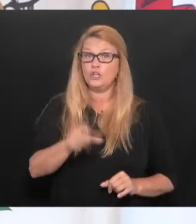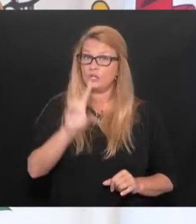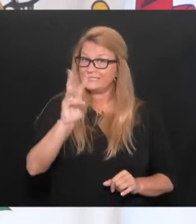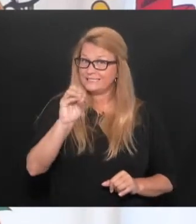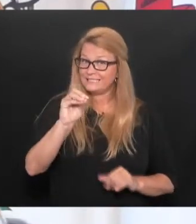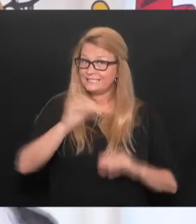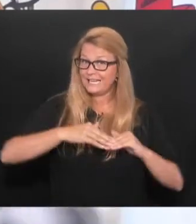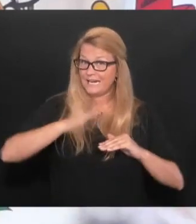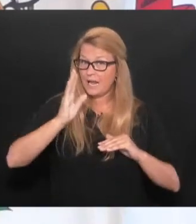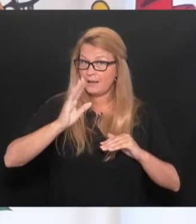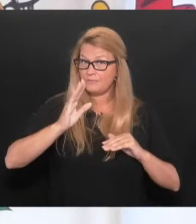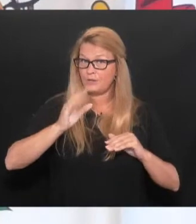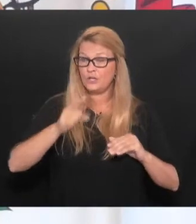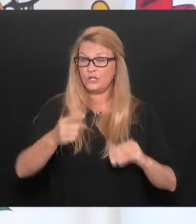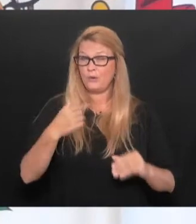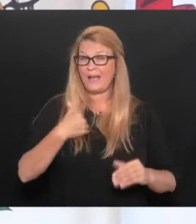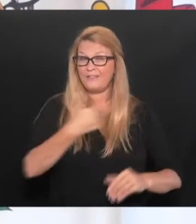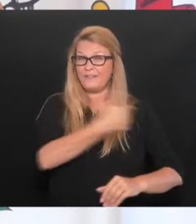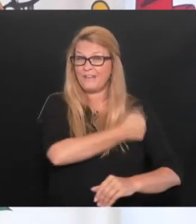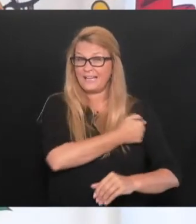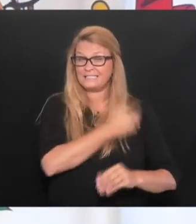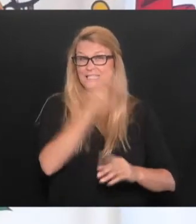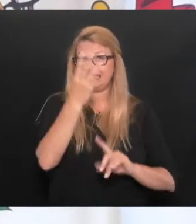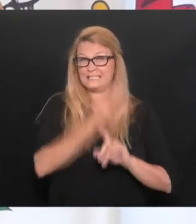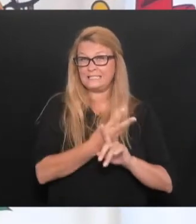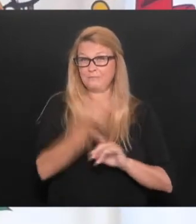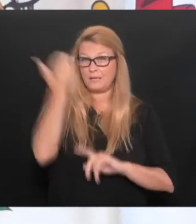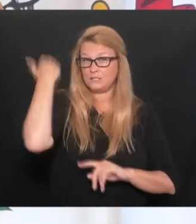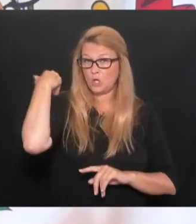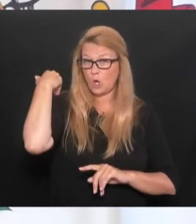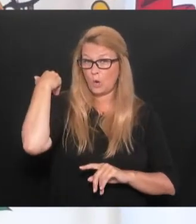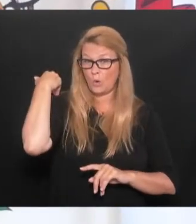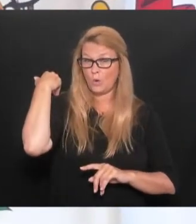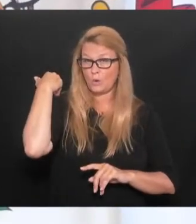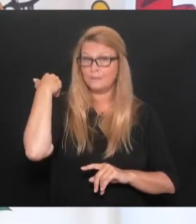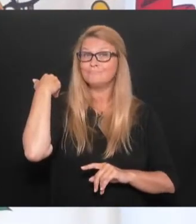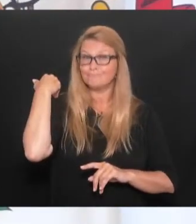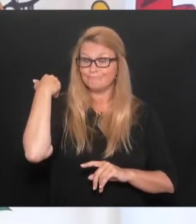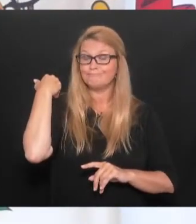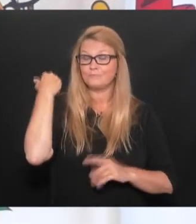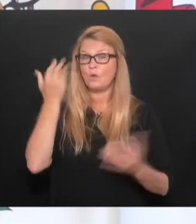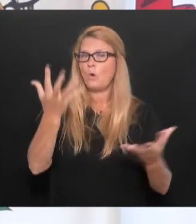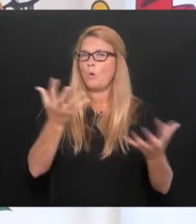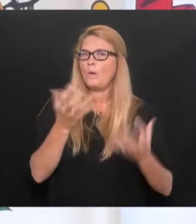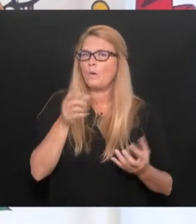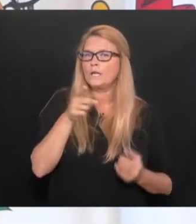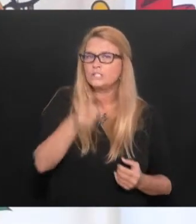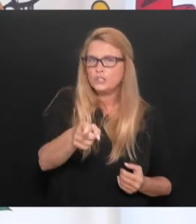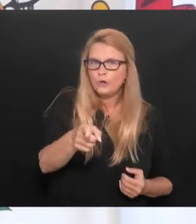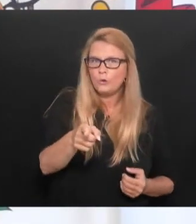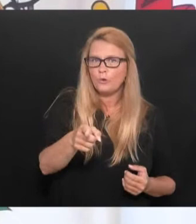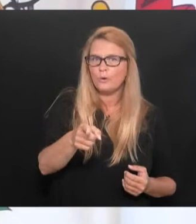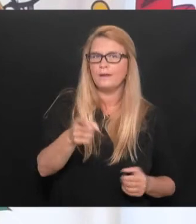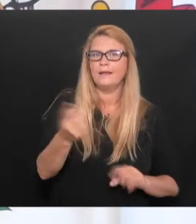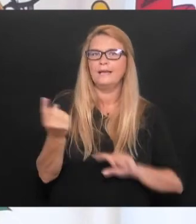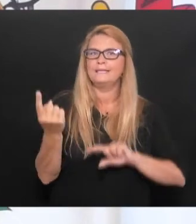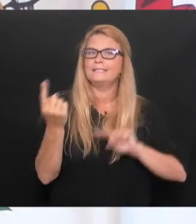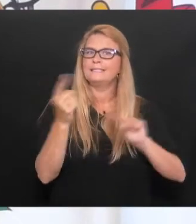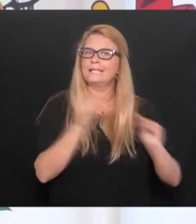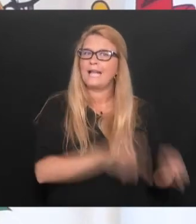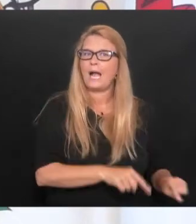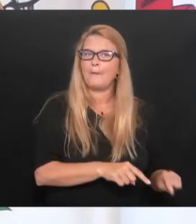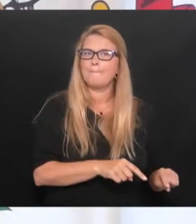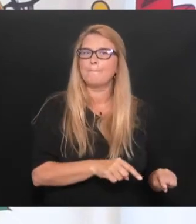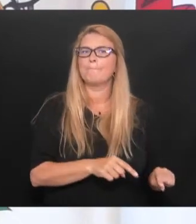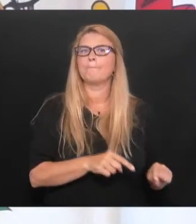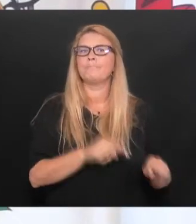had the vaccine 6 months ago or more, we want you to come and stand